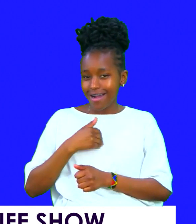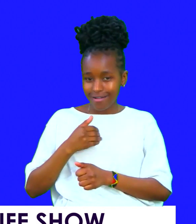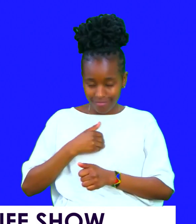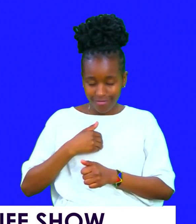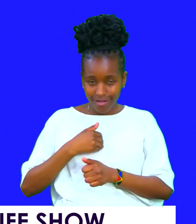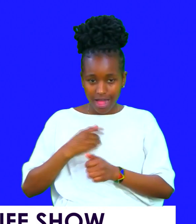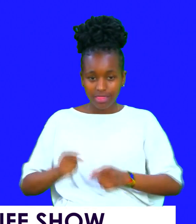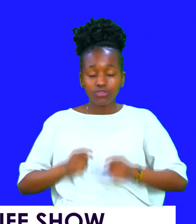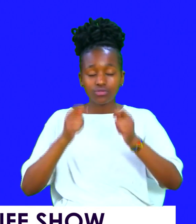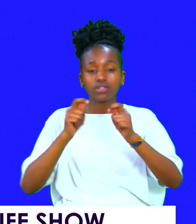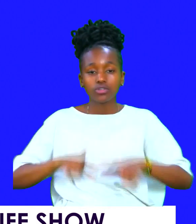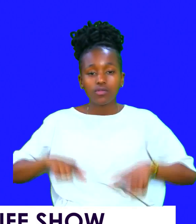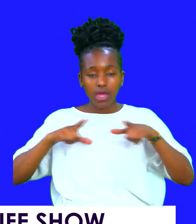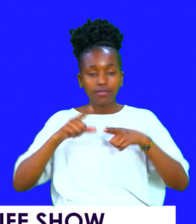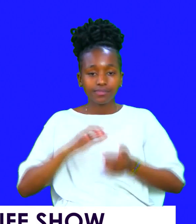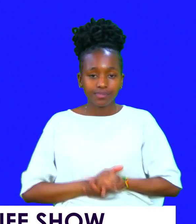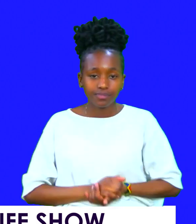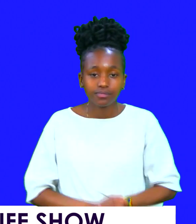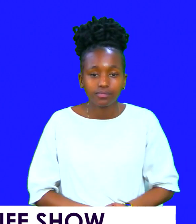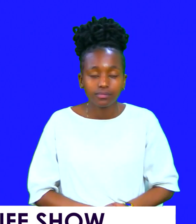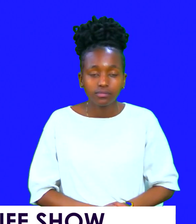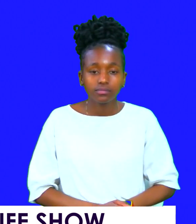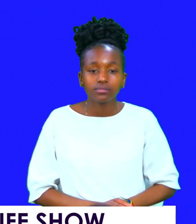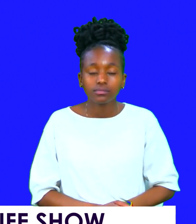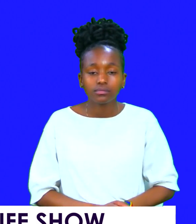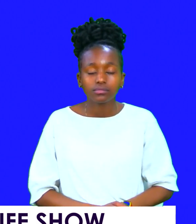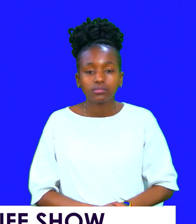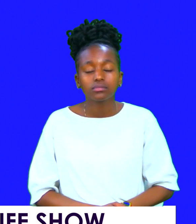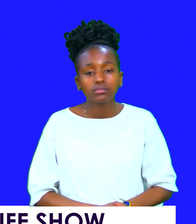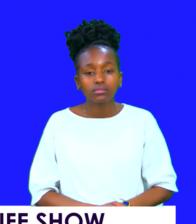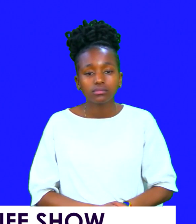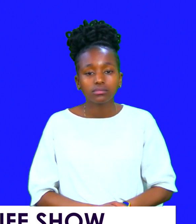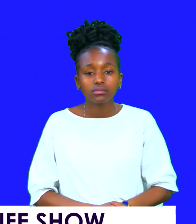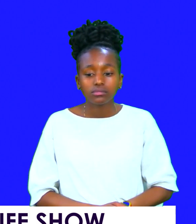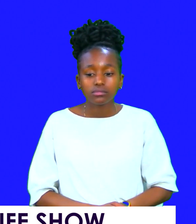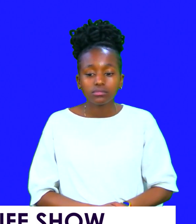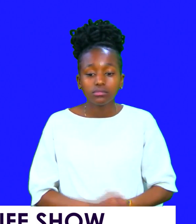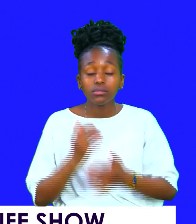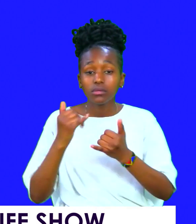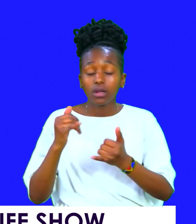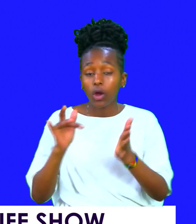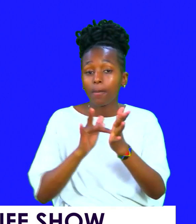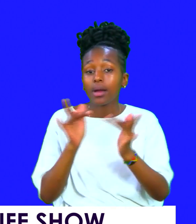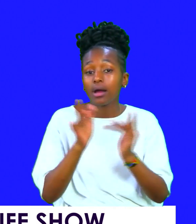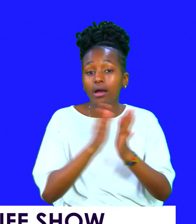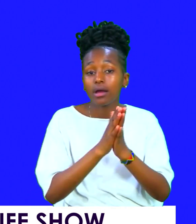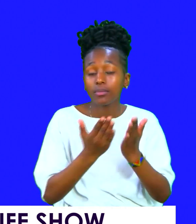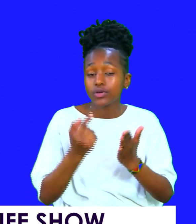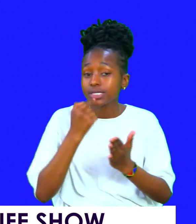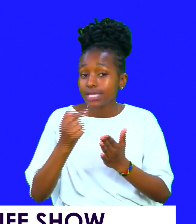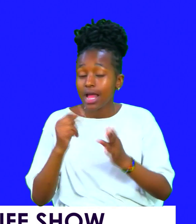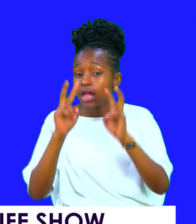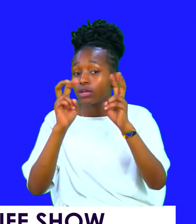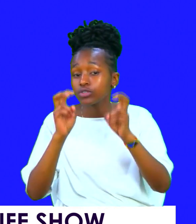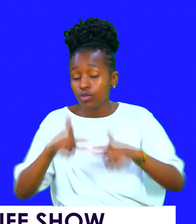lies the treasures of life. Well, the Bible says the issues of life. For the Christians, they